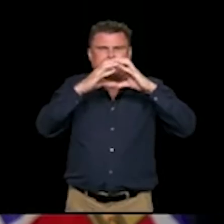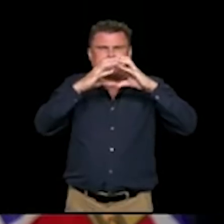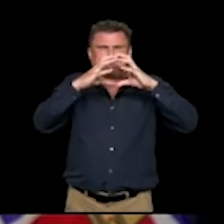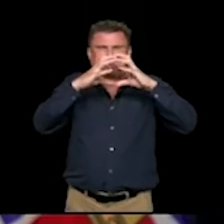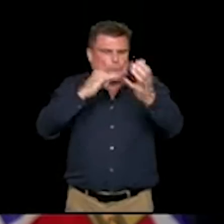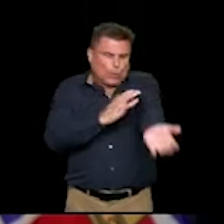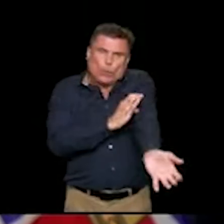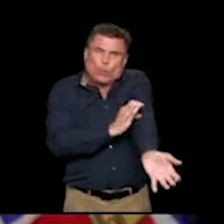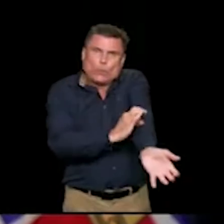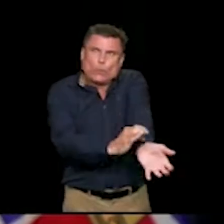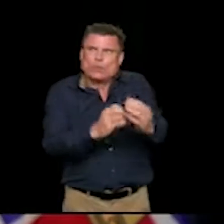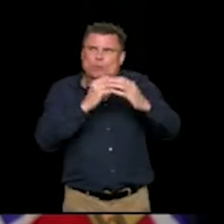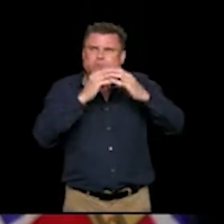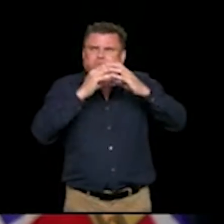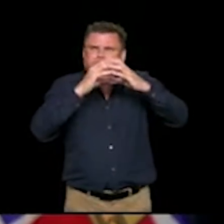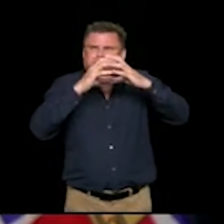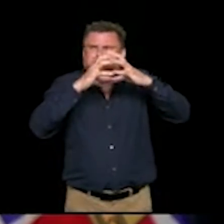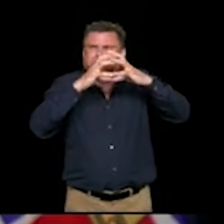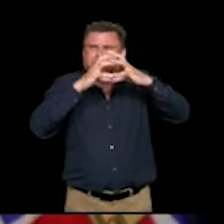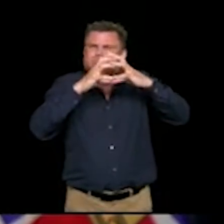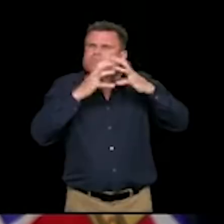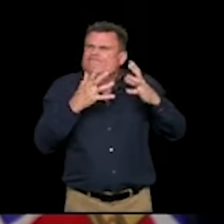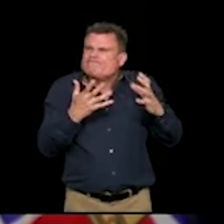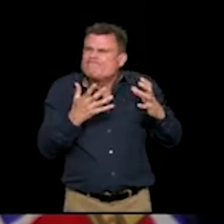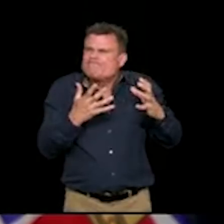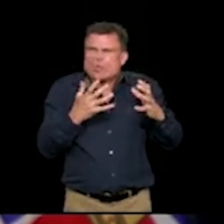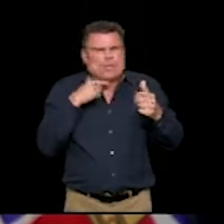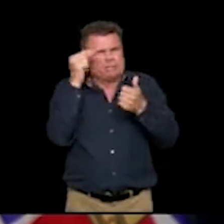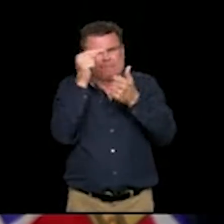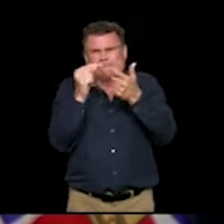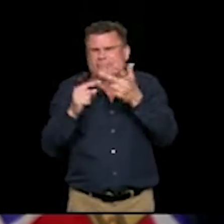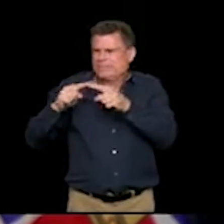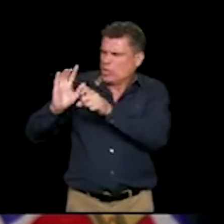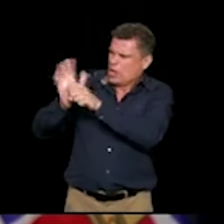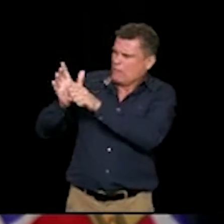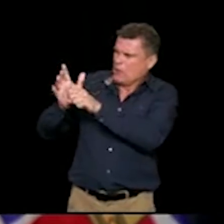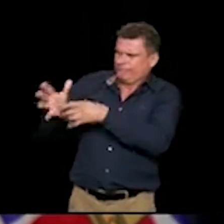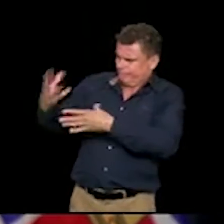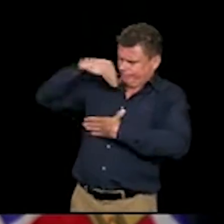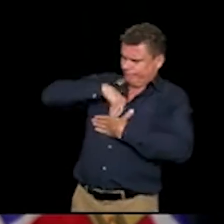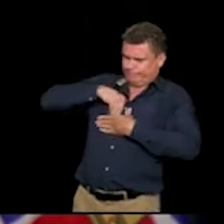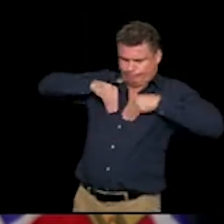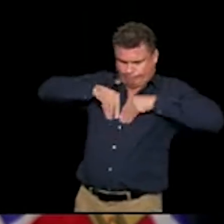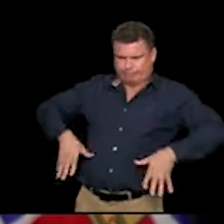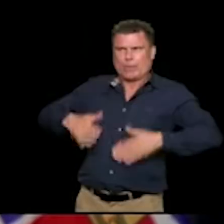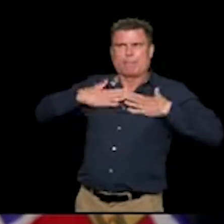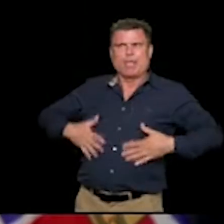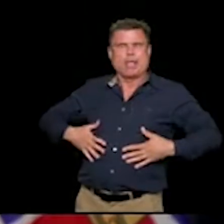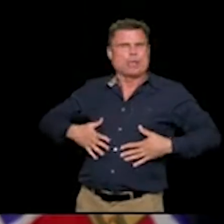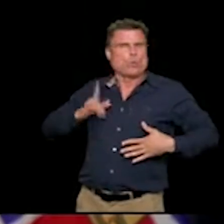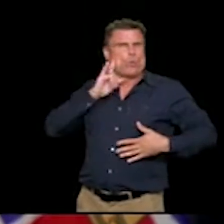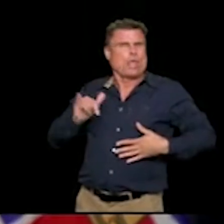So this is the MISC syndrome, and we have seen that around the world too. So we are learning more. And we are learning